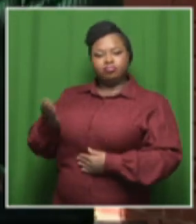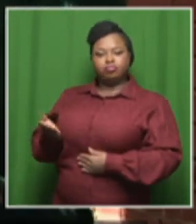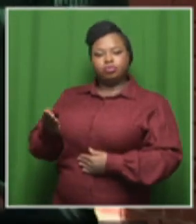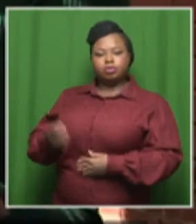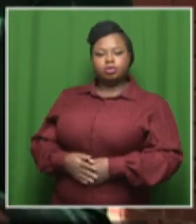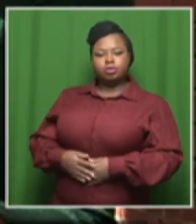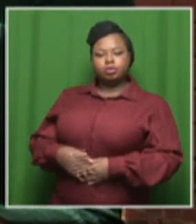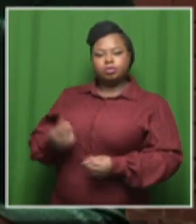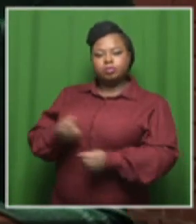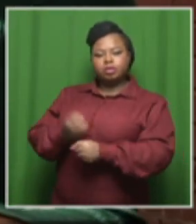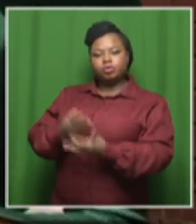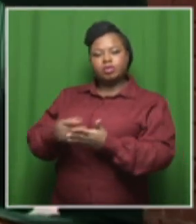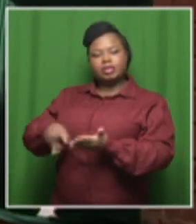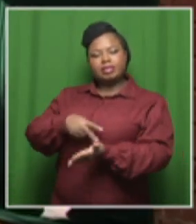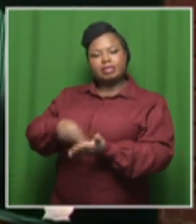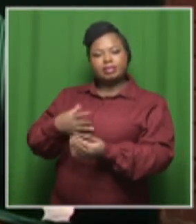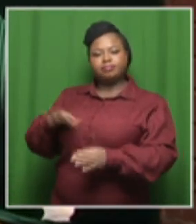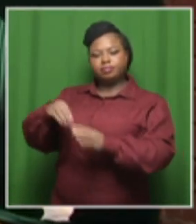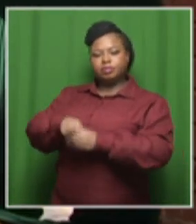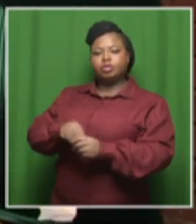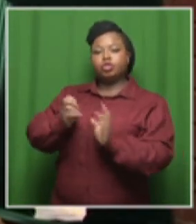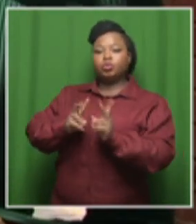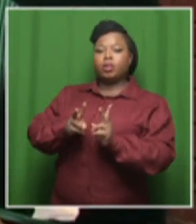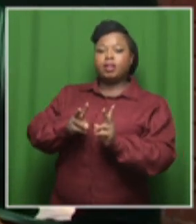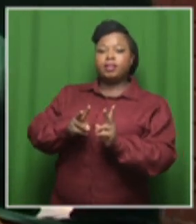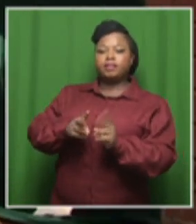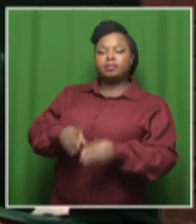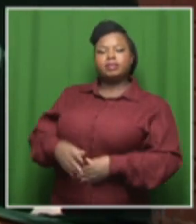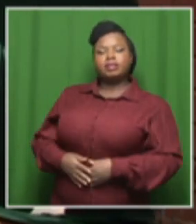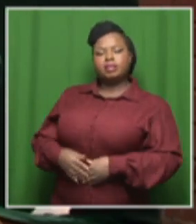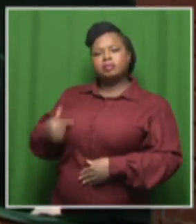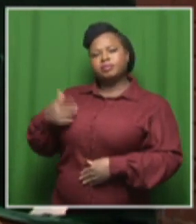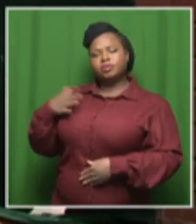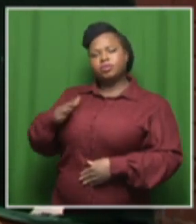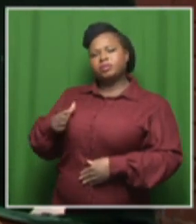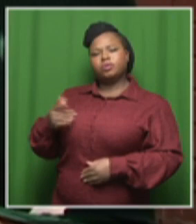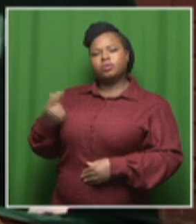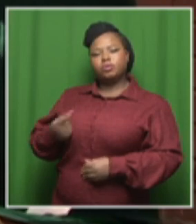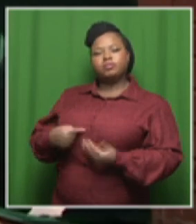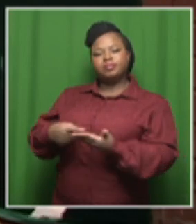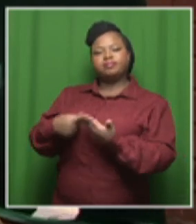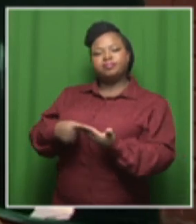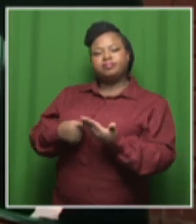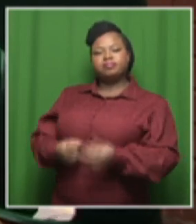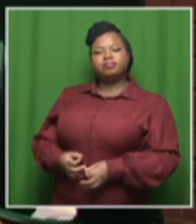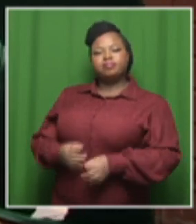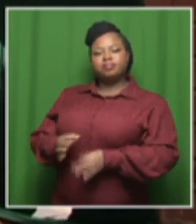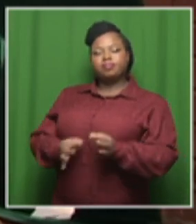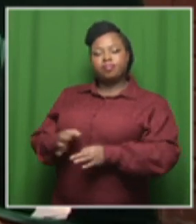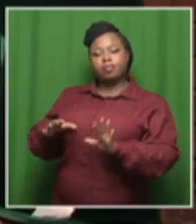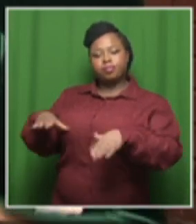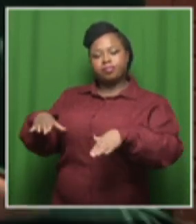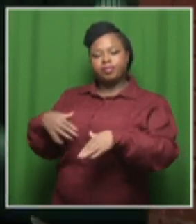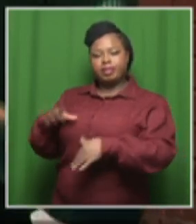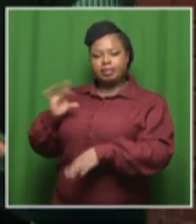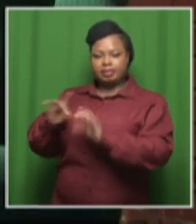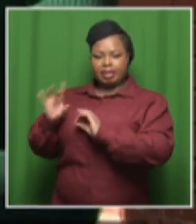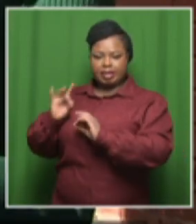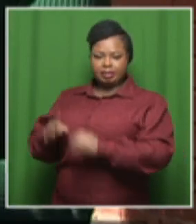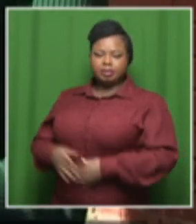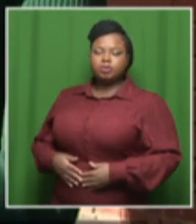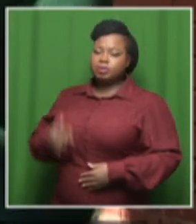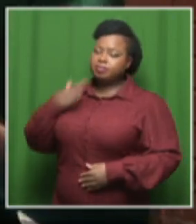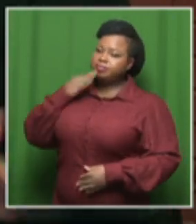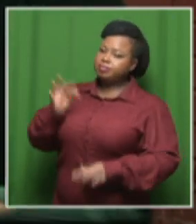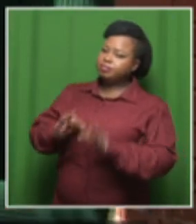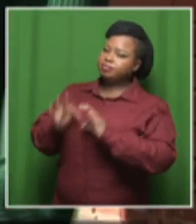to ensure that these dancers have been selected. There are 12 dancers. That must have been a rigorous process given the pool that they had to select from. Tell us